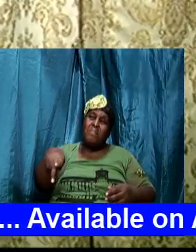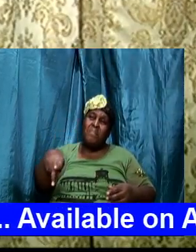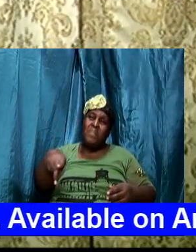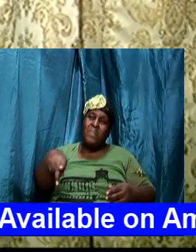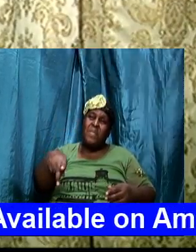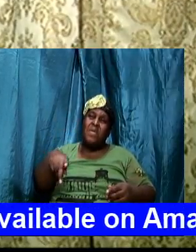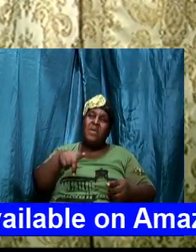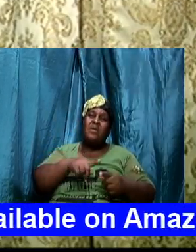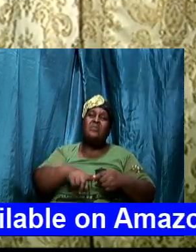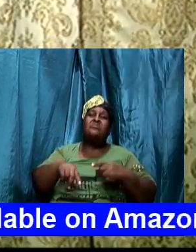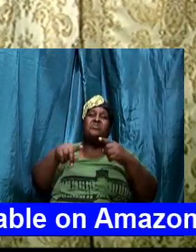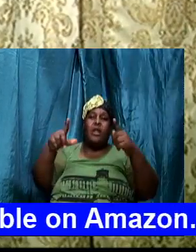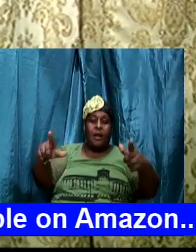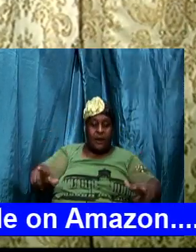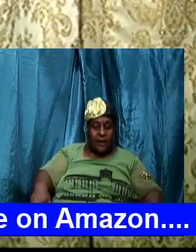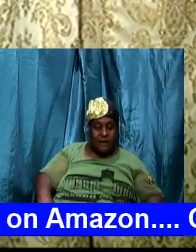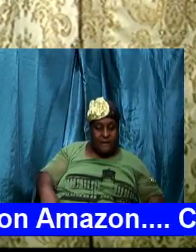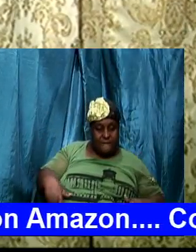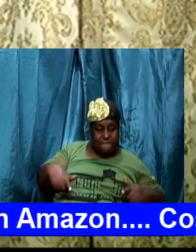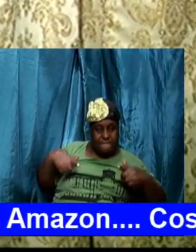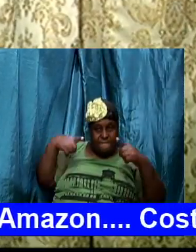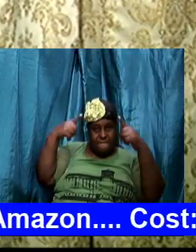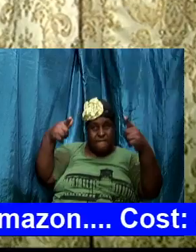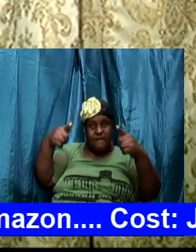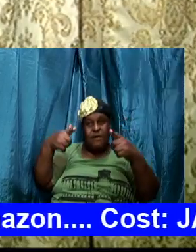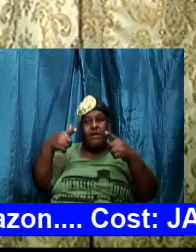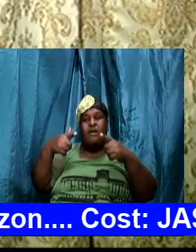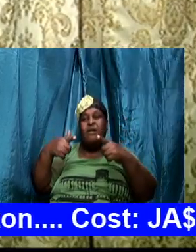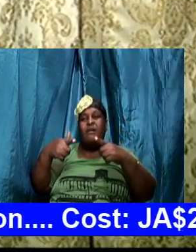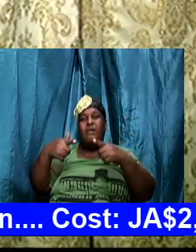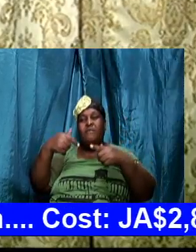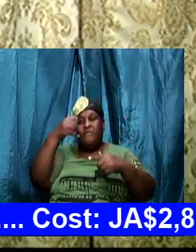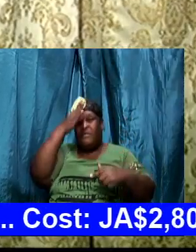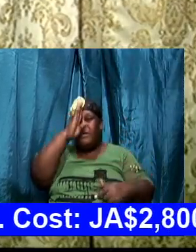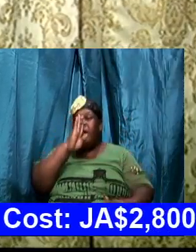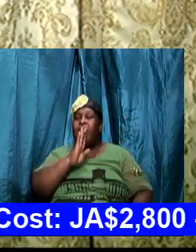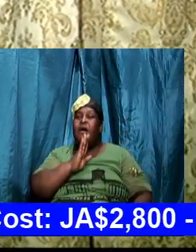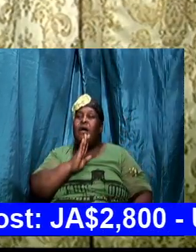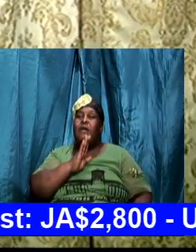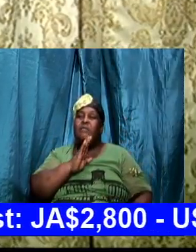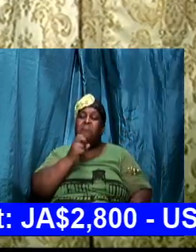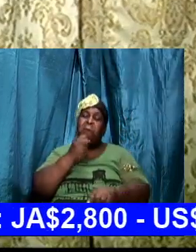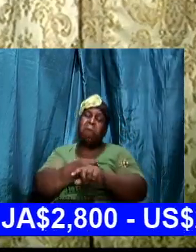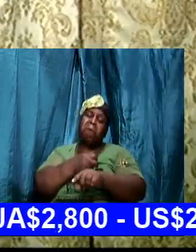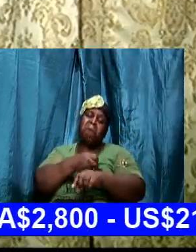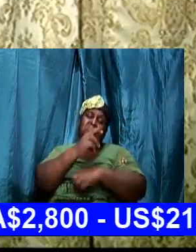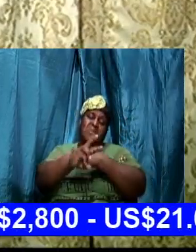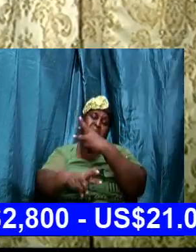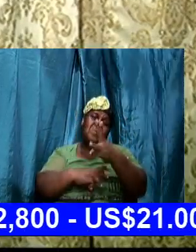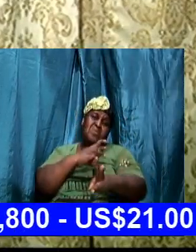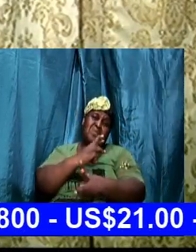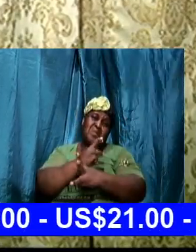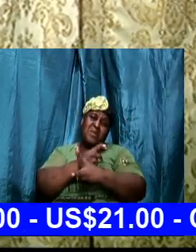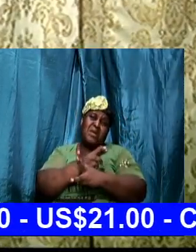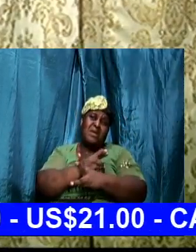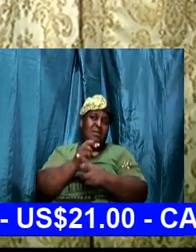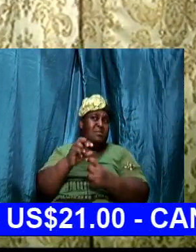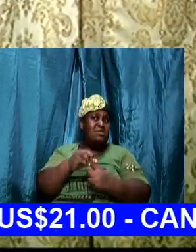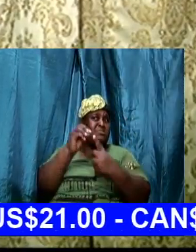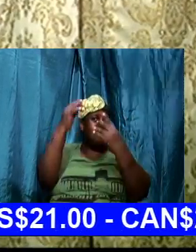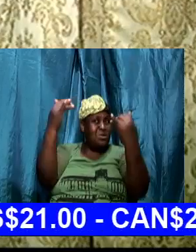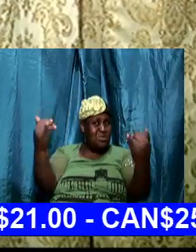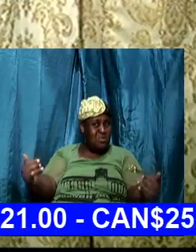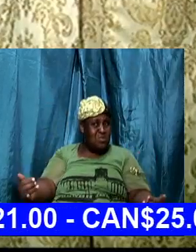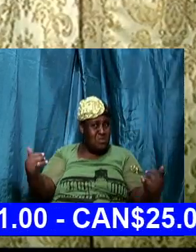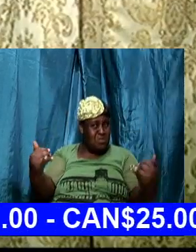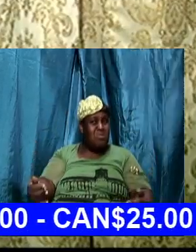waters of this world that we are living in. A rough world, and especially now we are going through